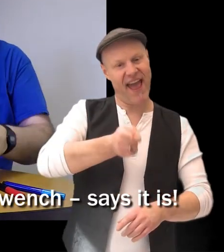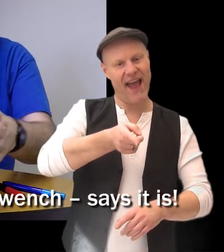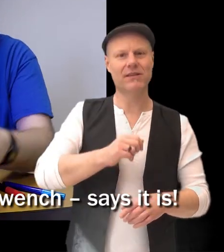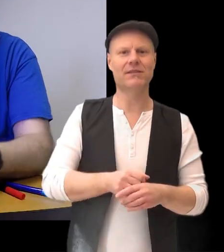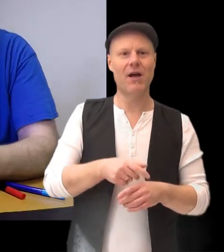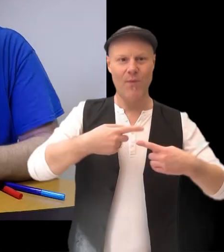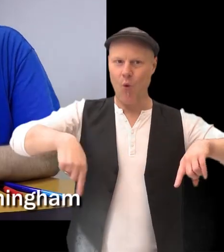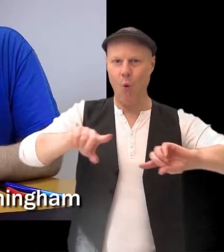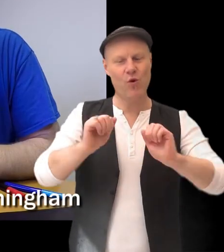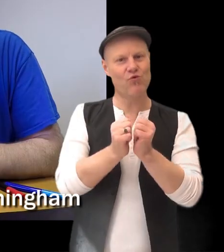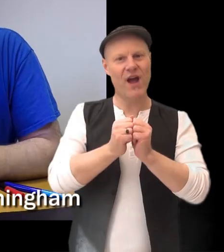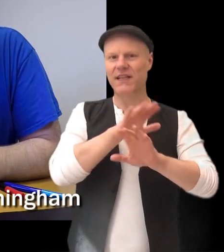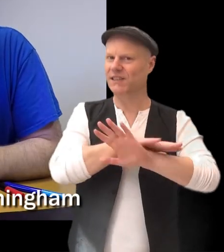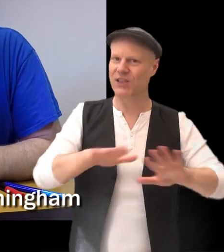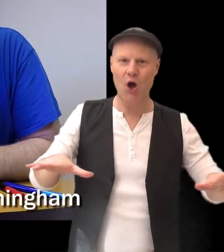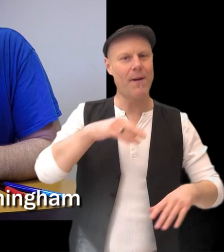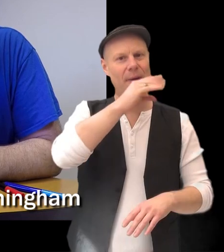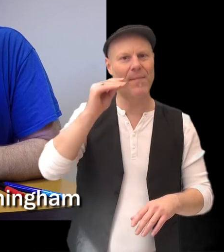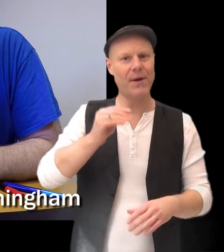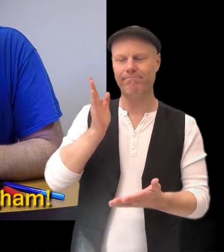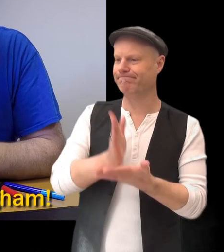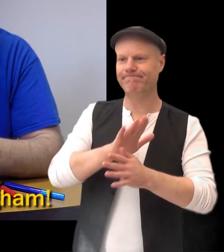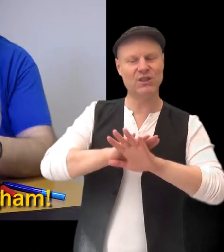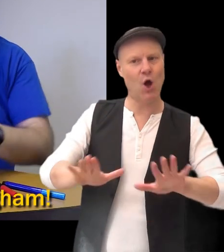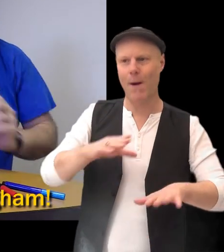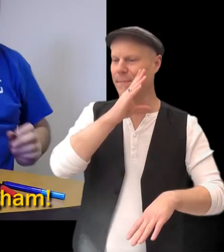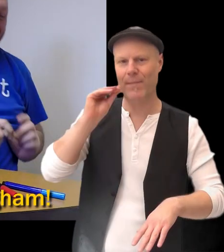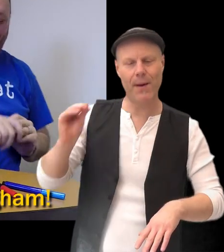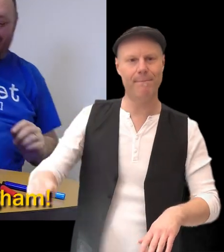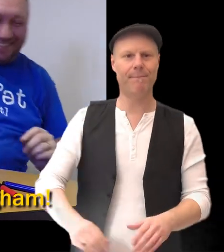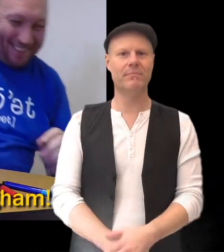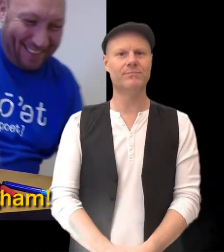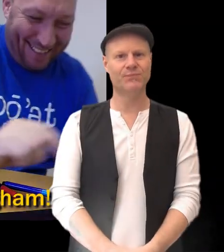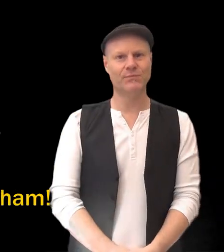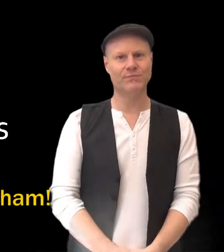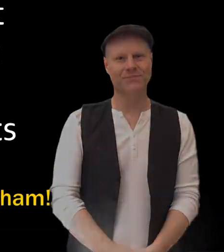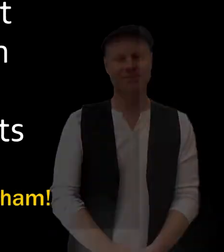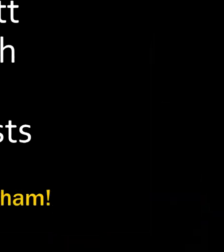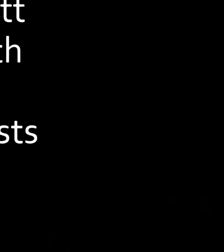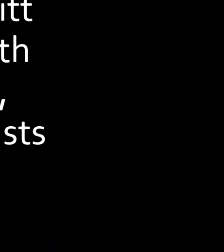Oh. And we say it's not Birmingham. It definitely ain't Birmingham.